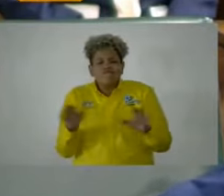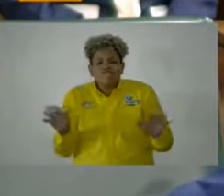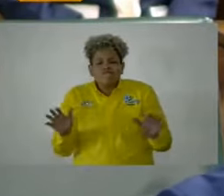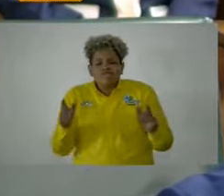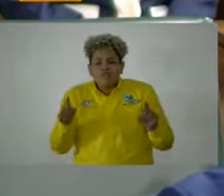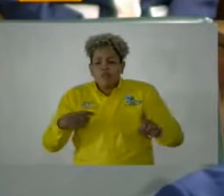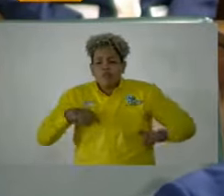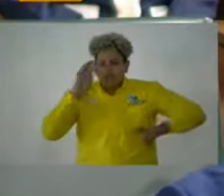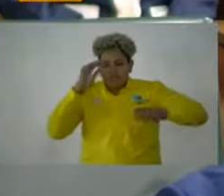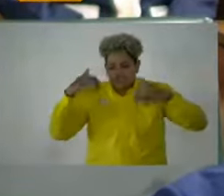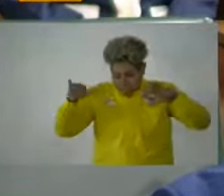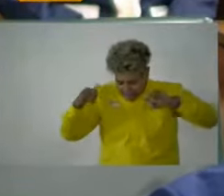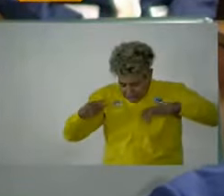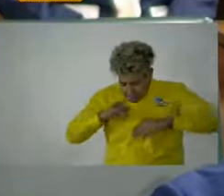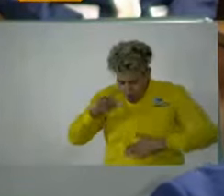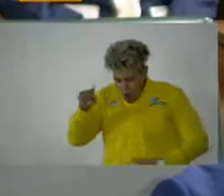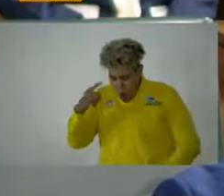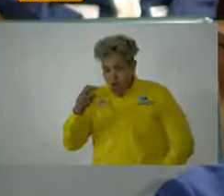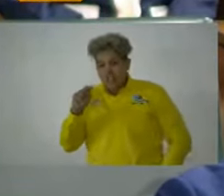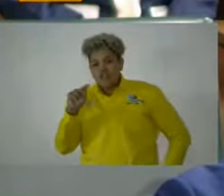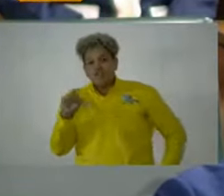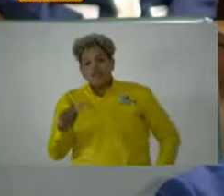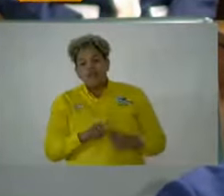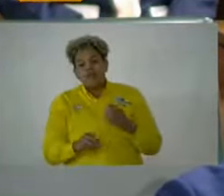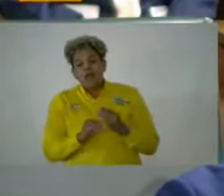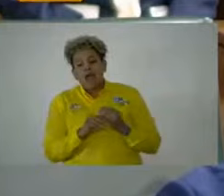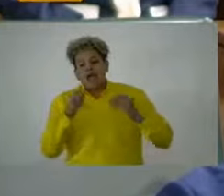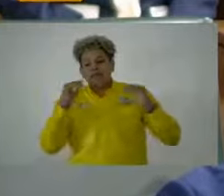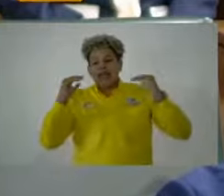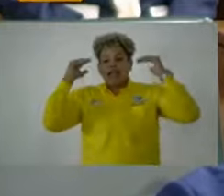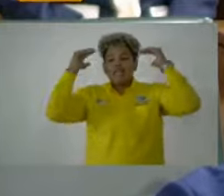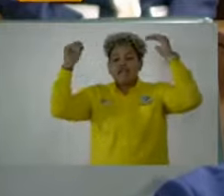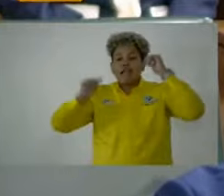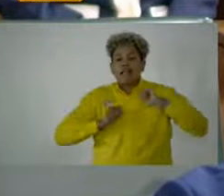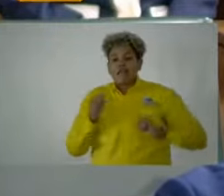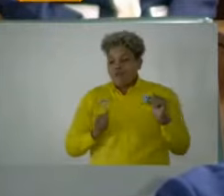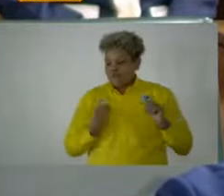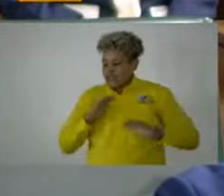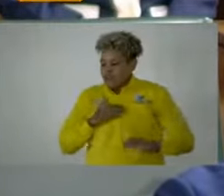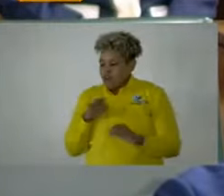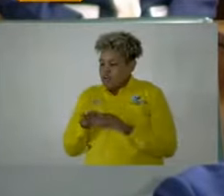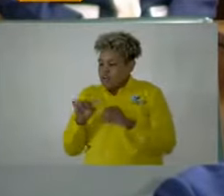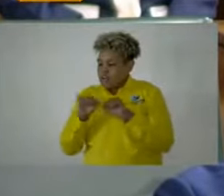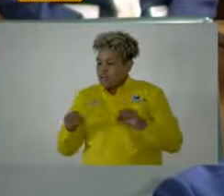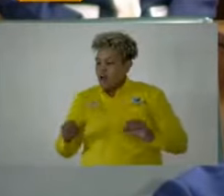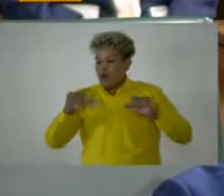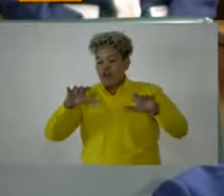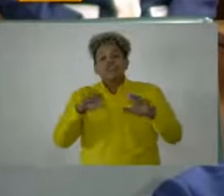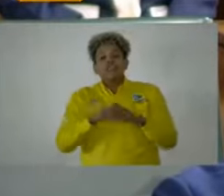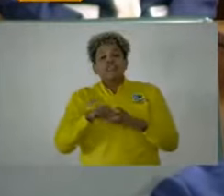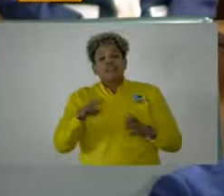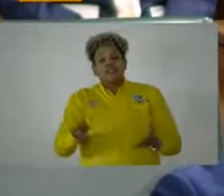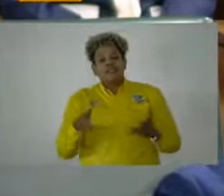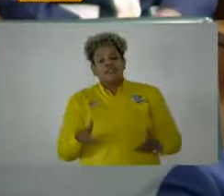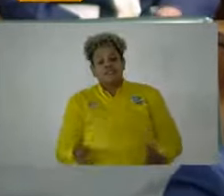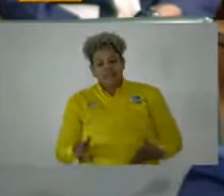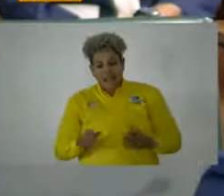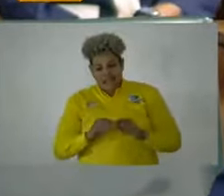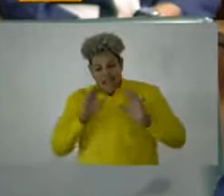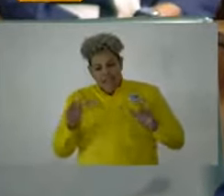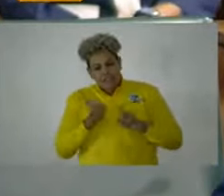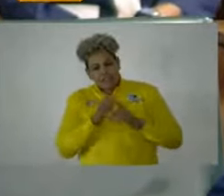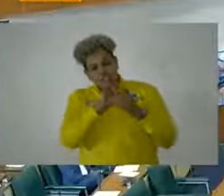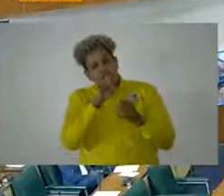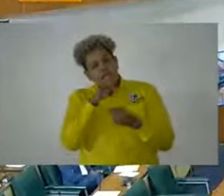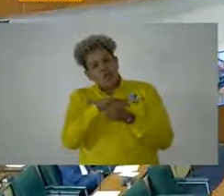will continue to underrate and denigrate the vibrancy of our democracy with this prevailing narrative